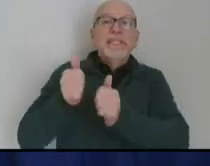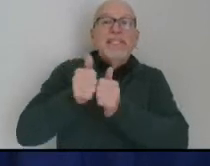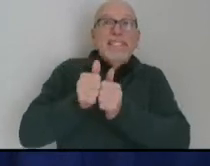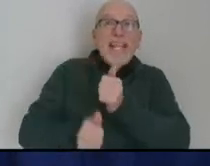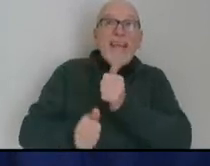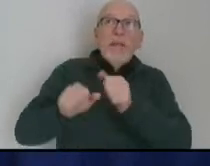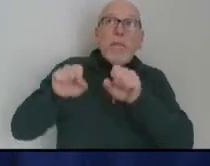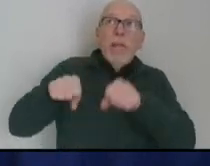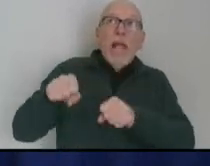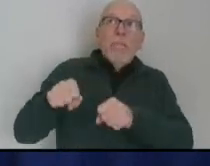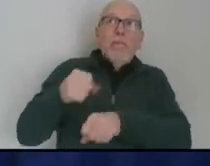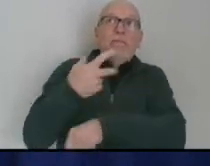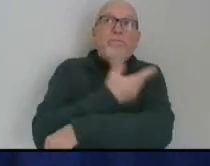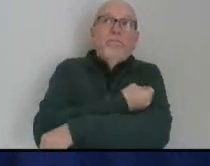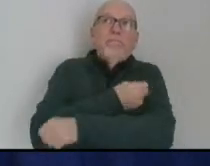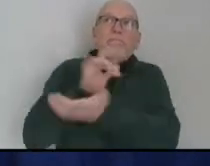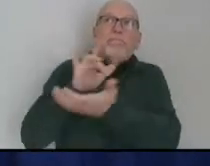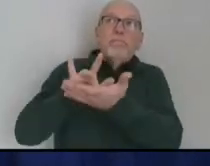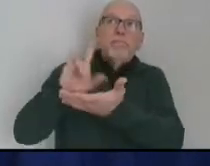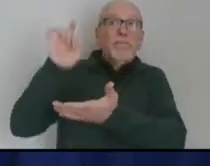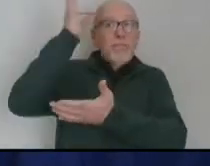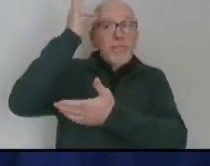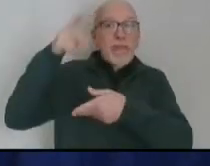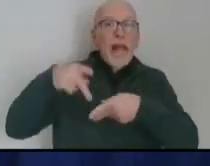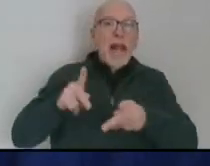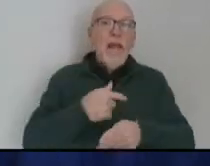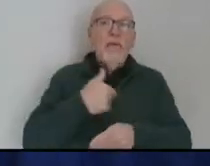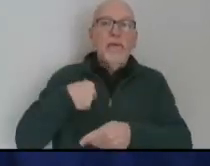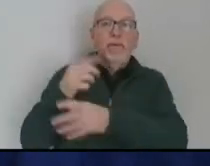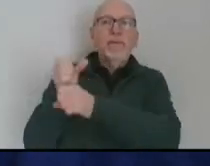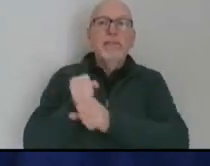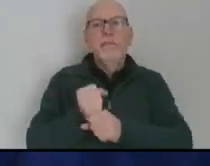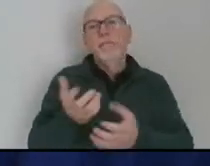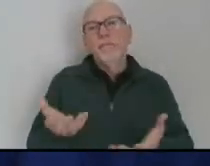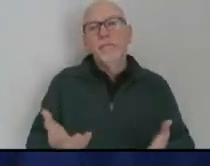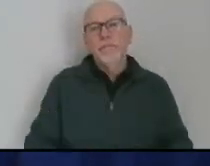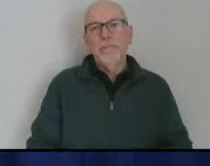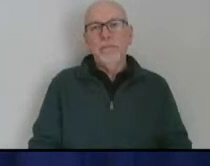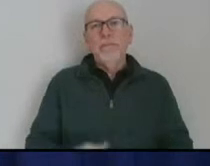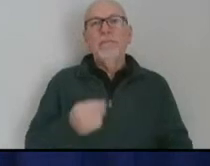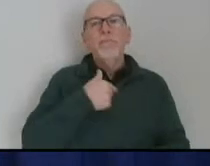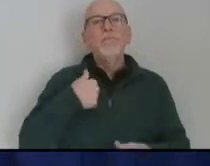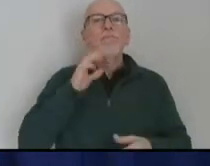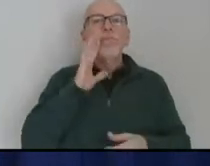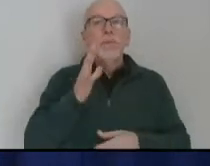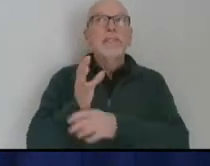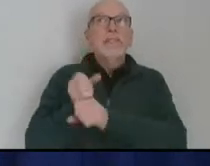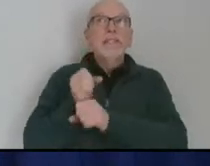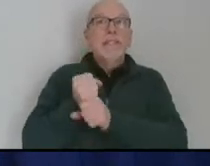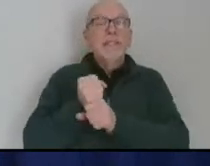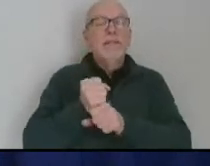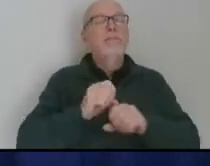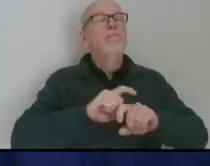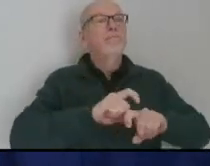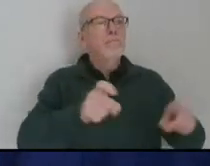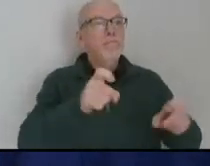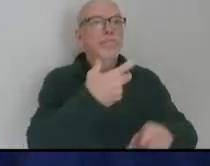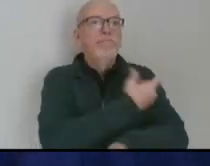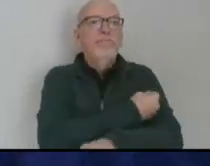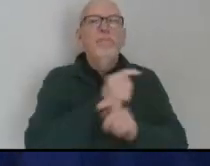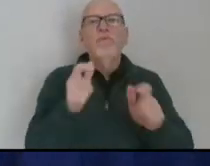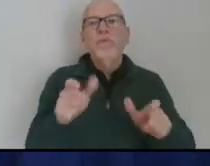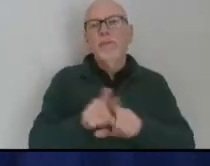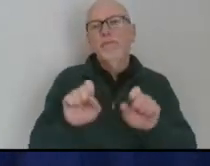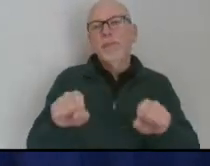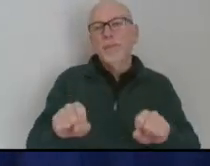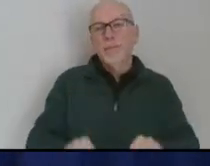the United States federal government allows for us to access, and we will get those doses out as quickly as possible.